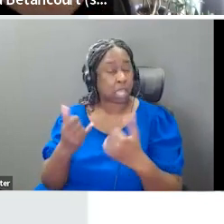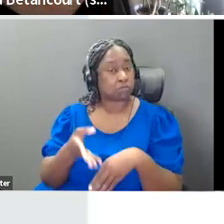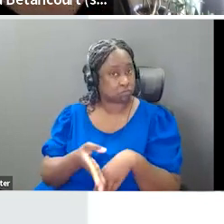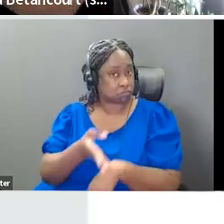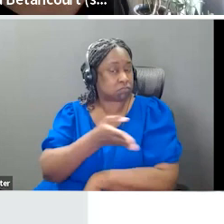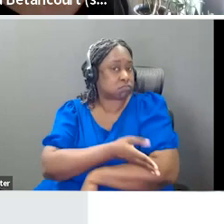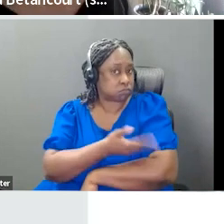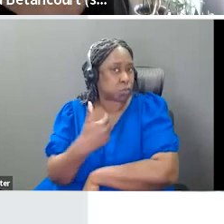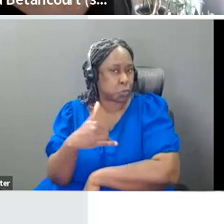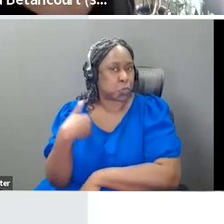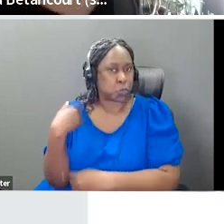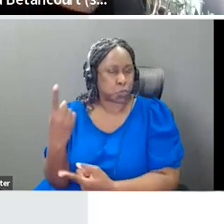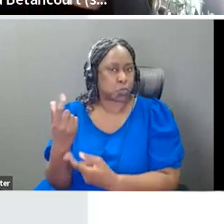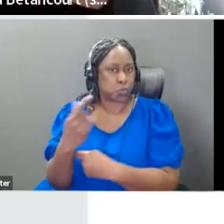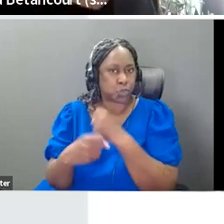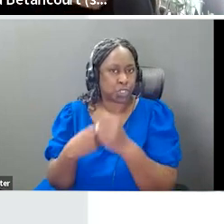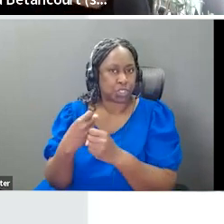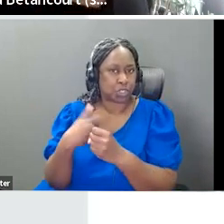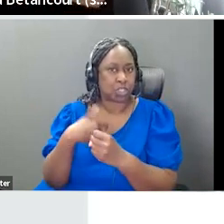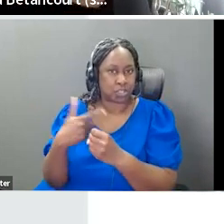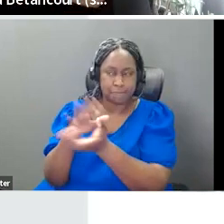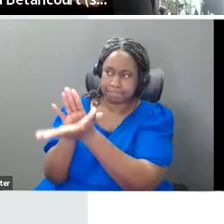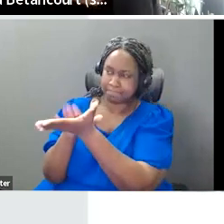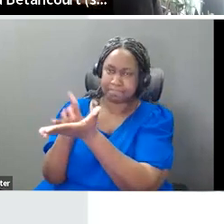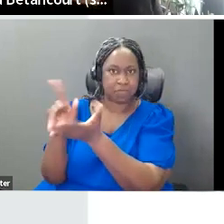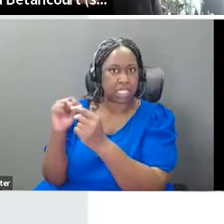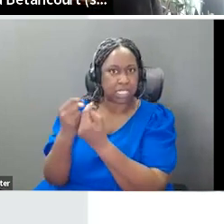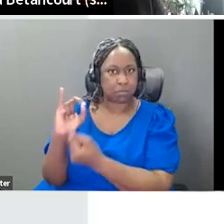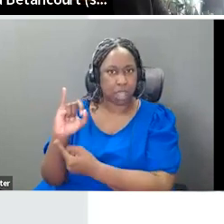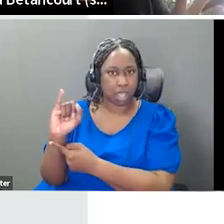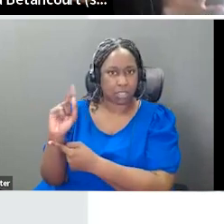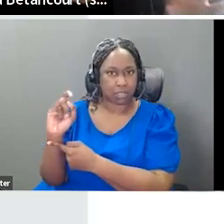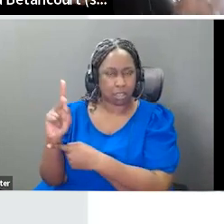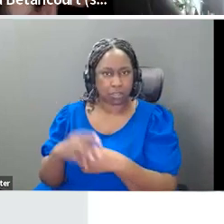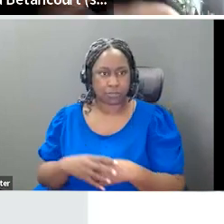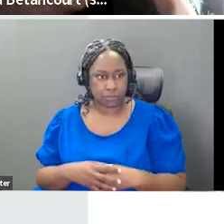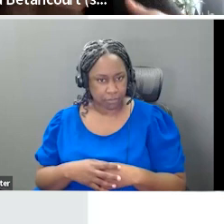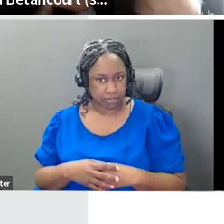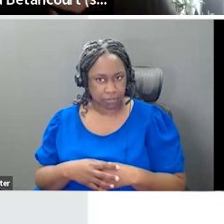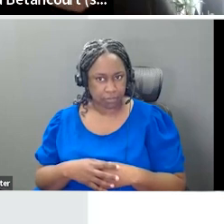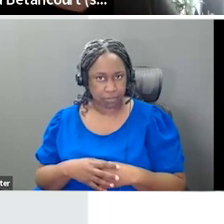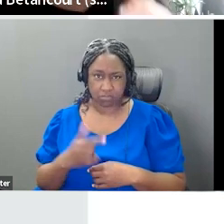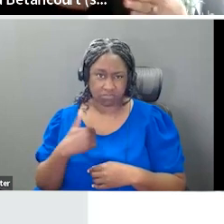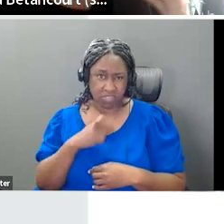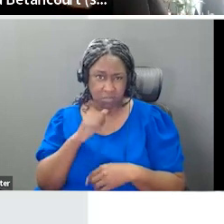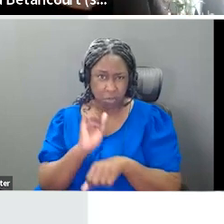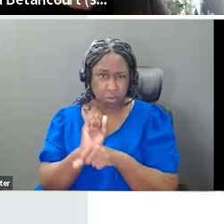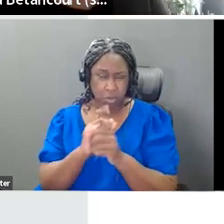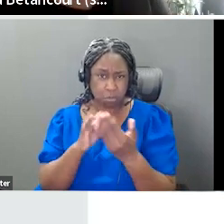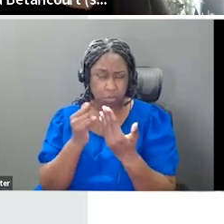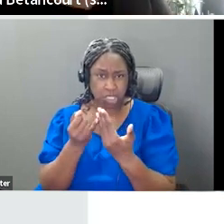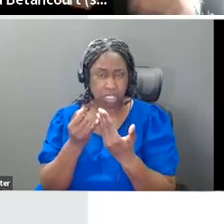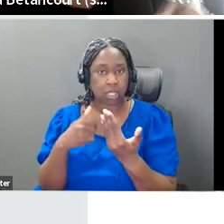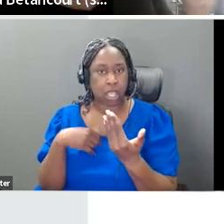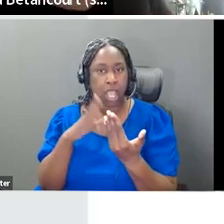in the last few years. So shout out to the team at iStock. And even when I'm not working on a project, I